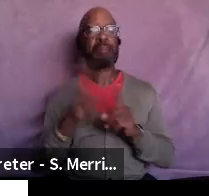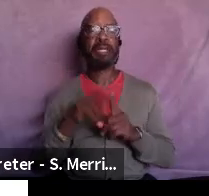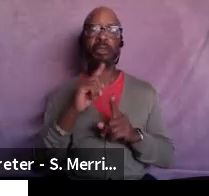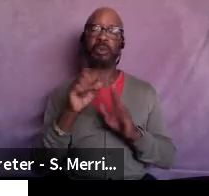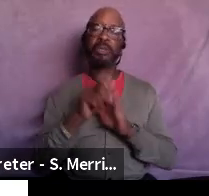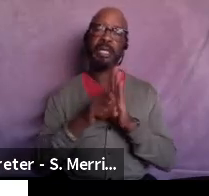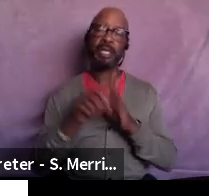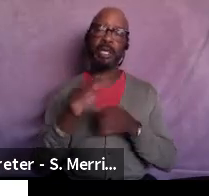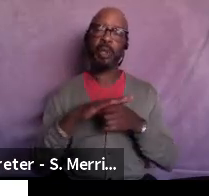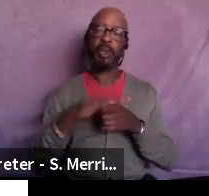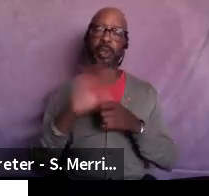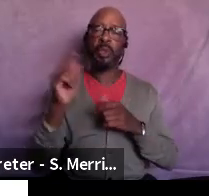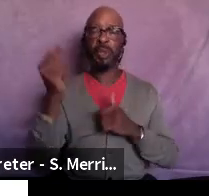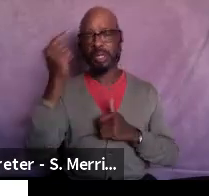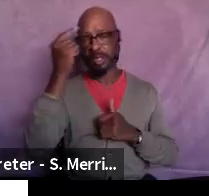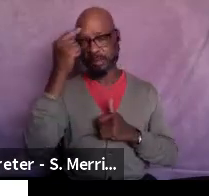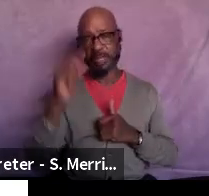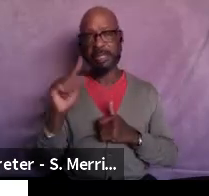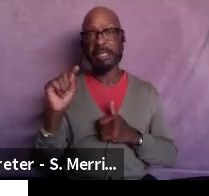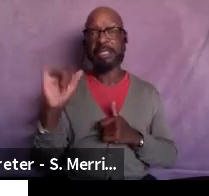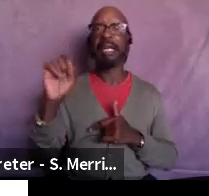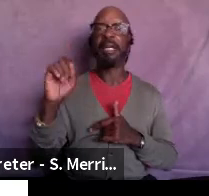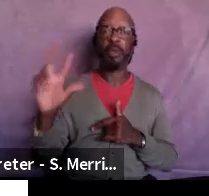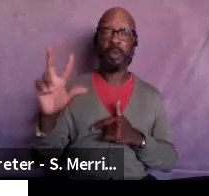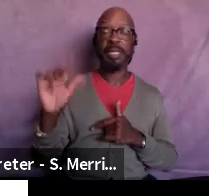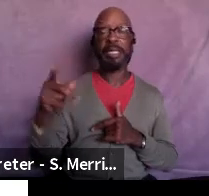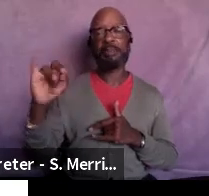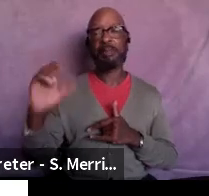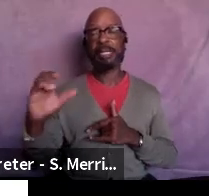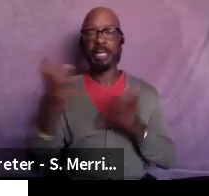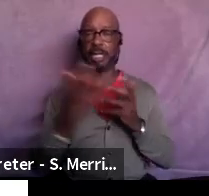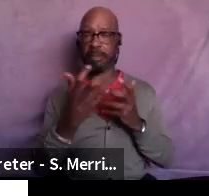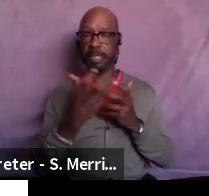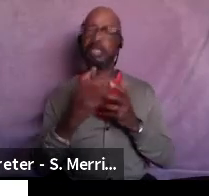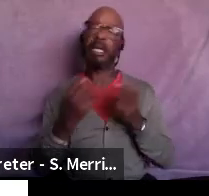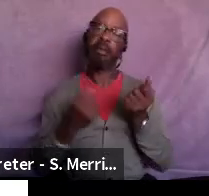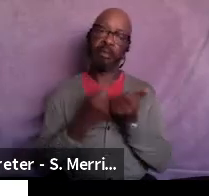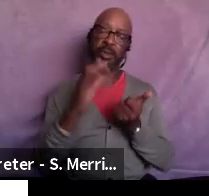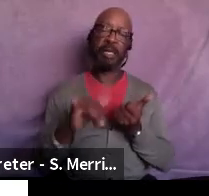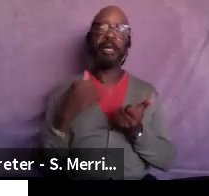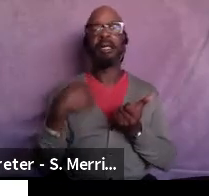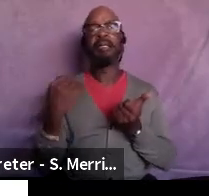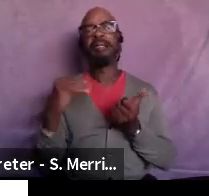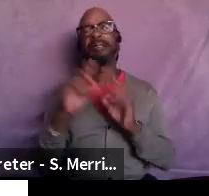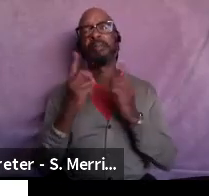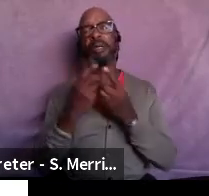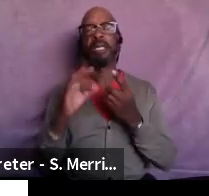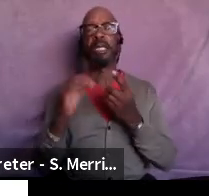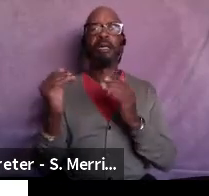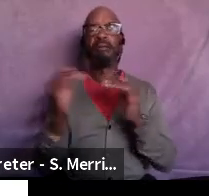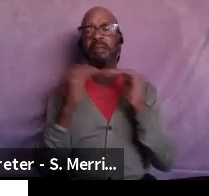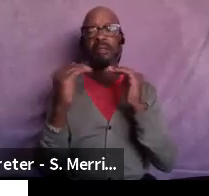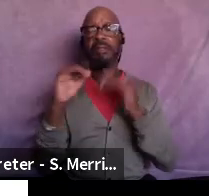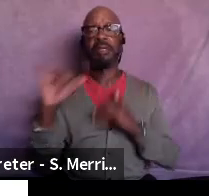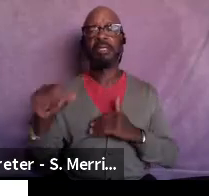governments. Title III, which applies to public accommodations, is enforced by the Department of Justice. And Title I, as it applies